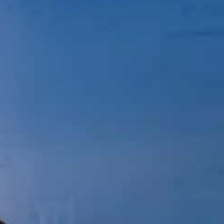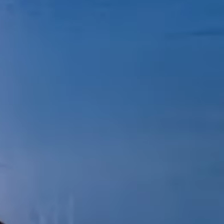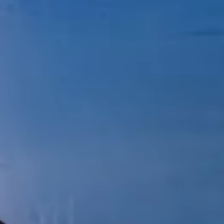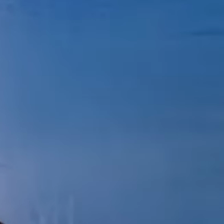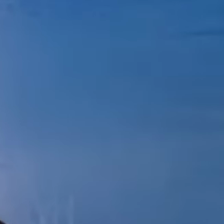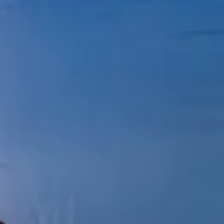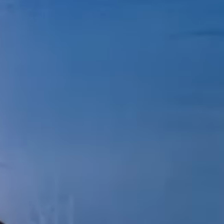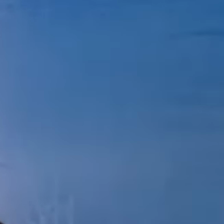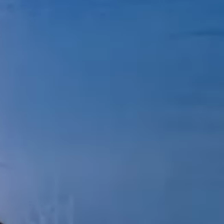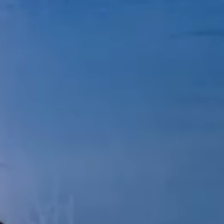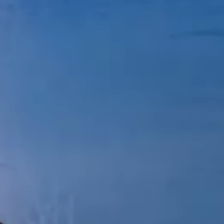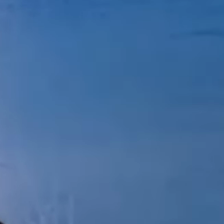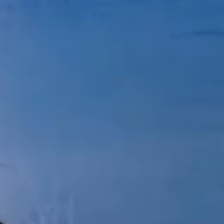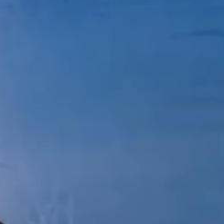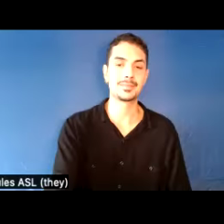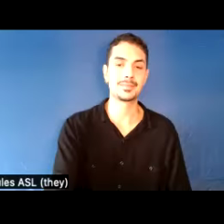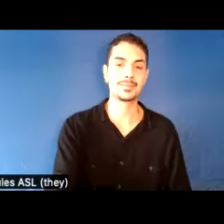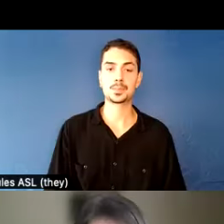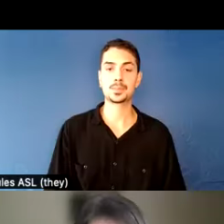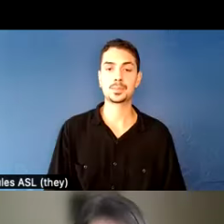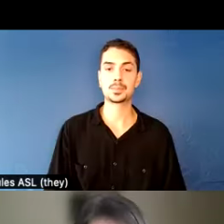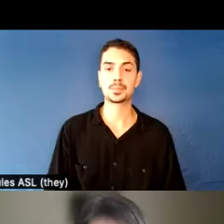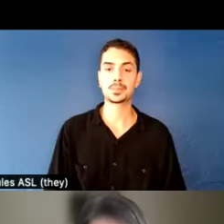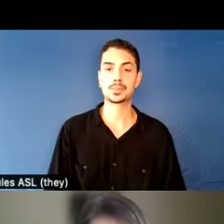I'm gonna pause the video here.